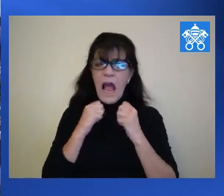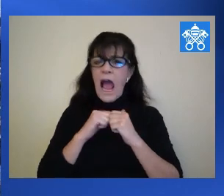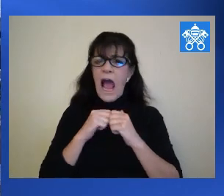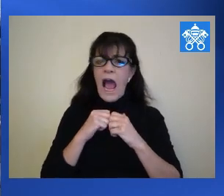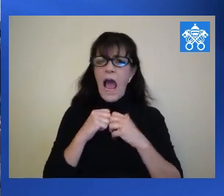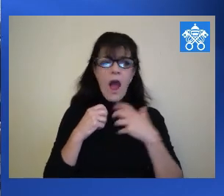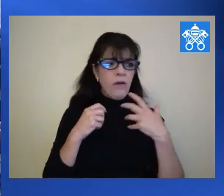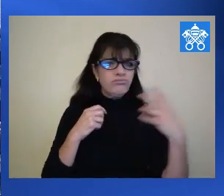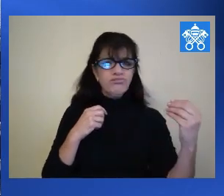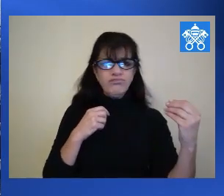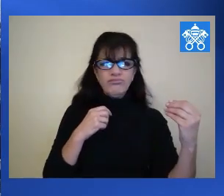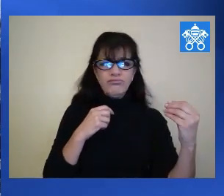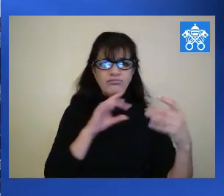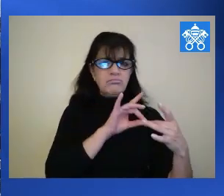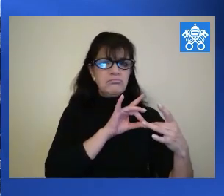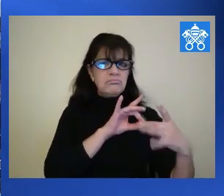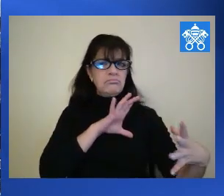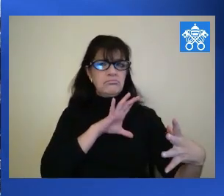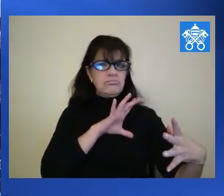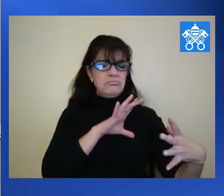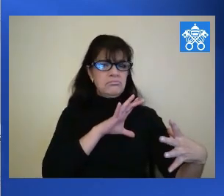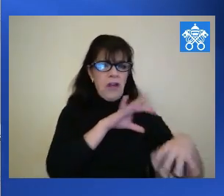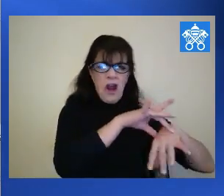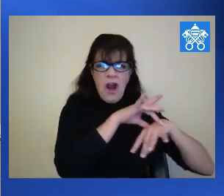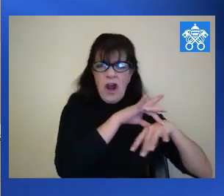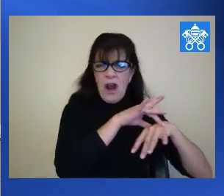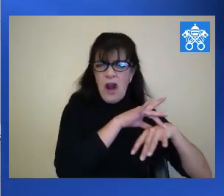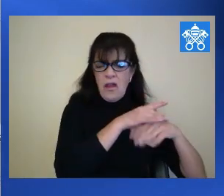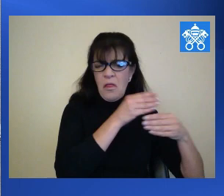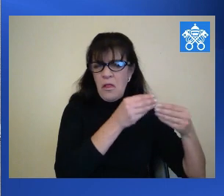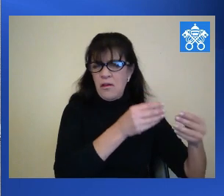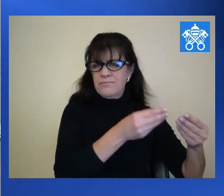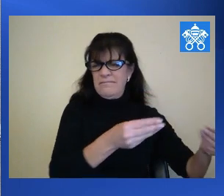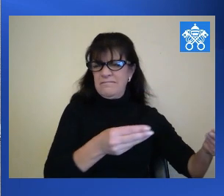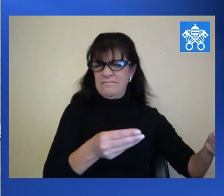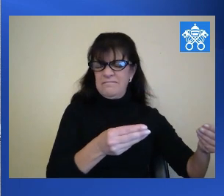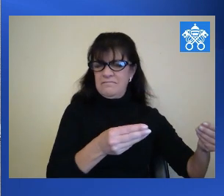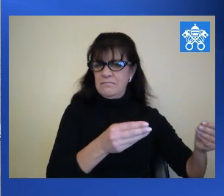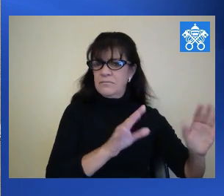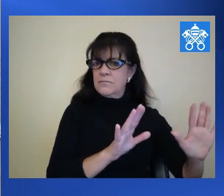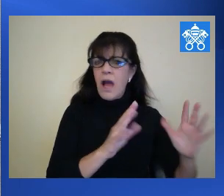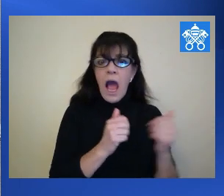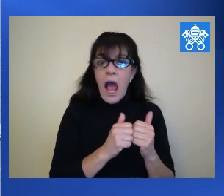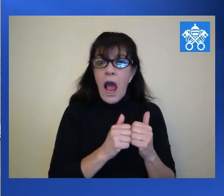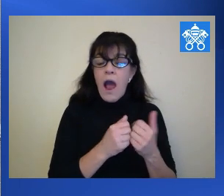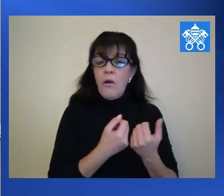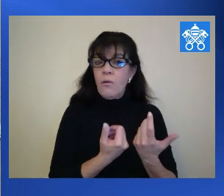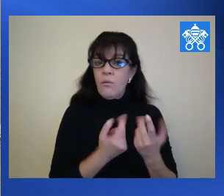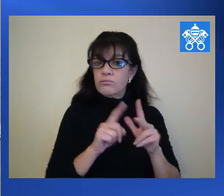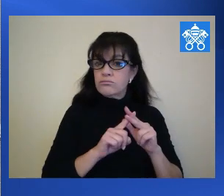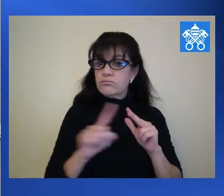way out of all this precariousness. And what is the way